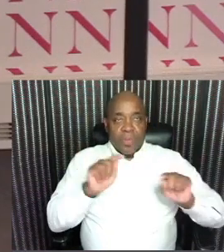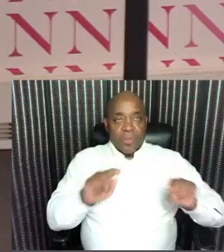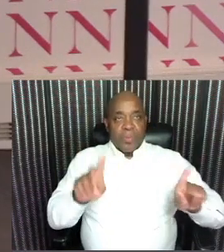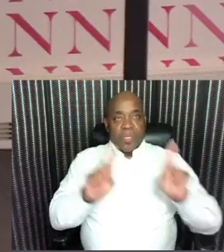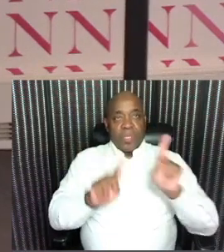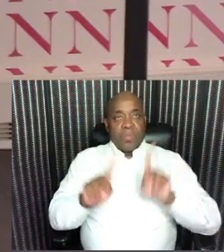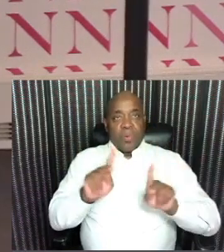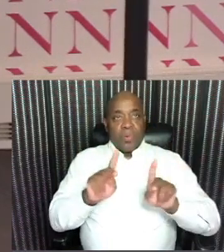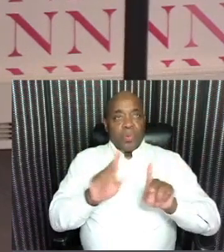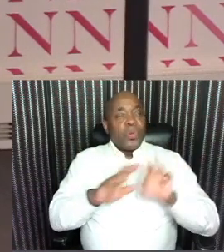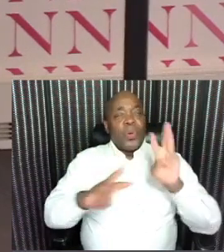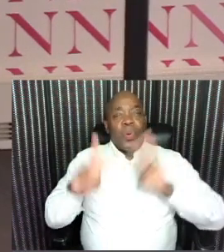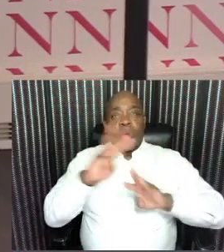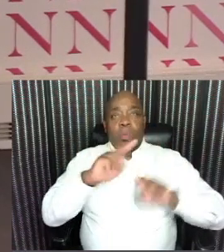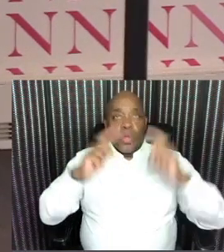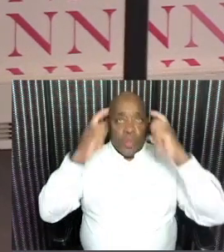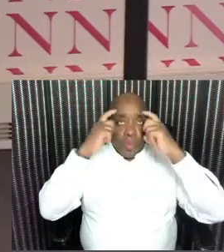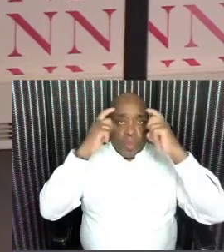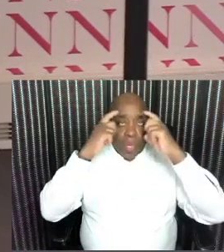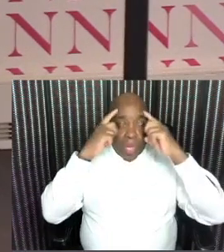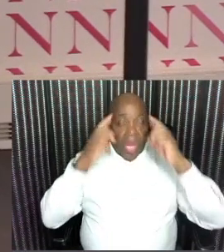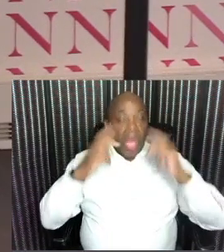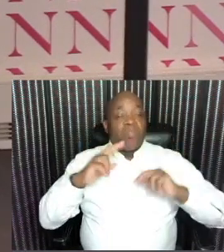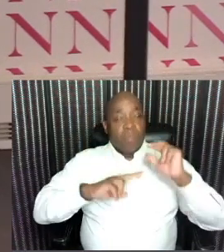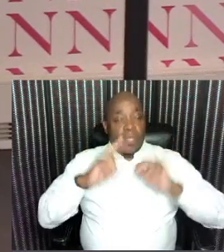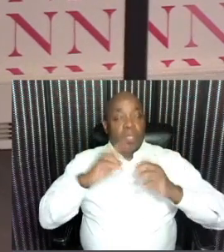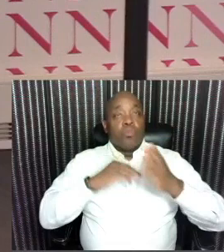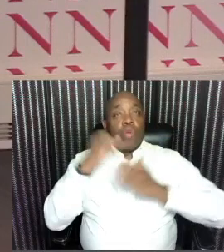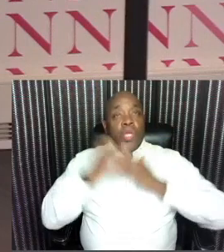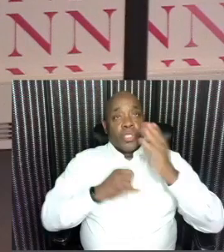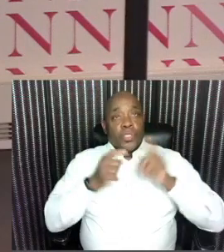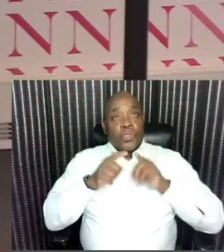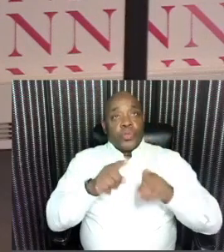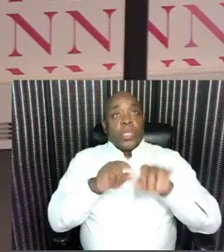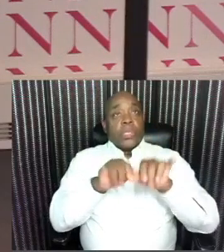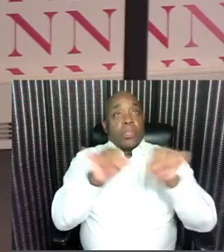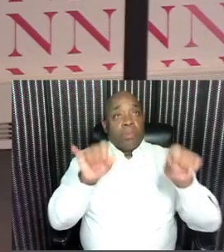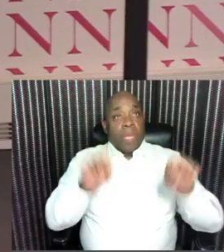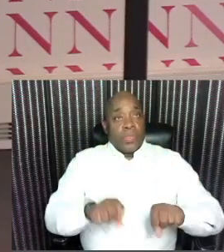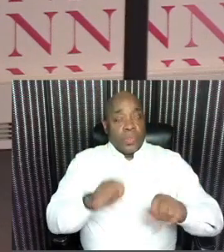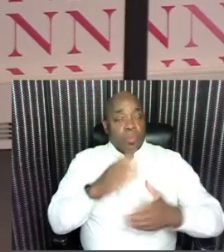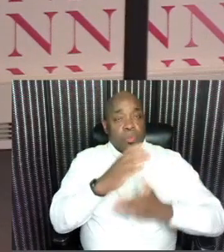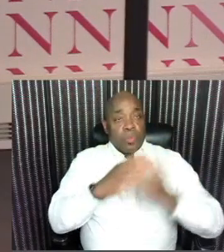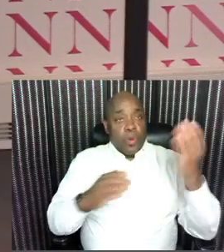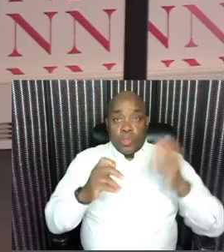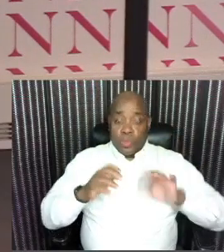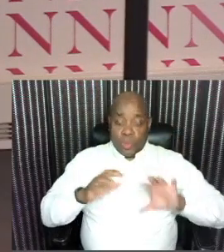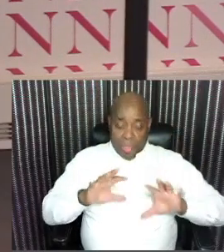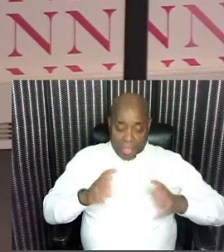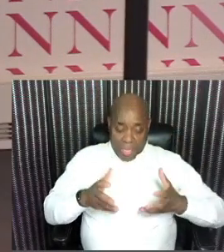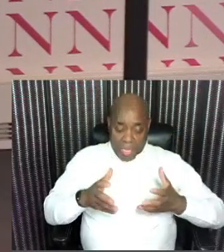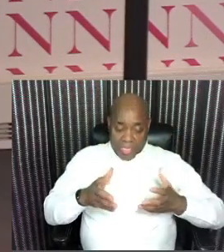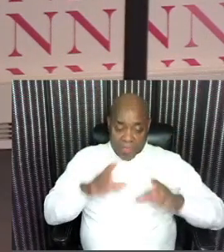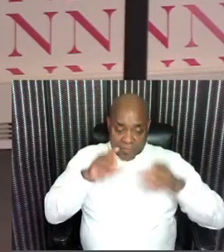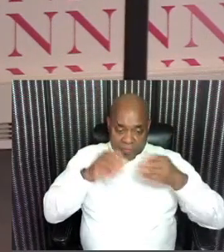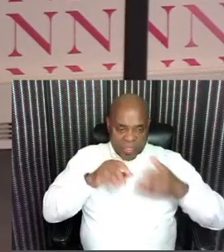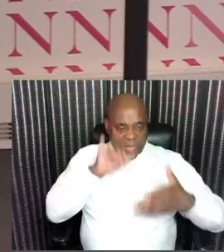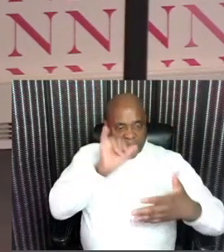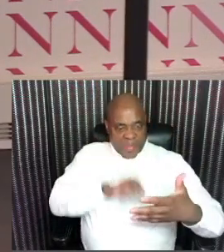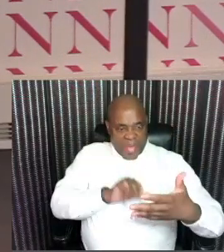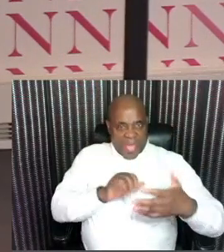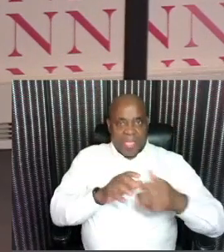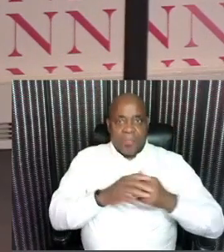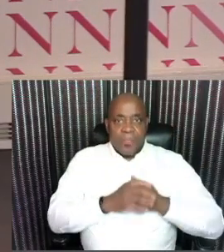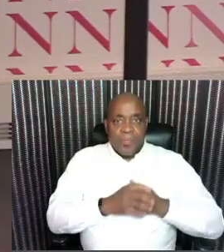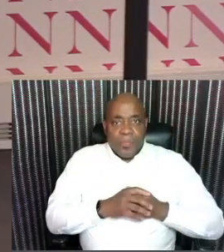I would often build projects over an entire semester, in part, so the class was about that thing. It wasn't about, like,